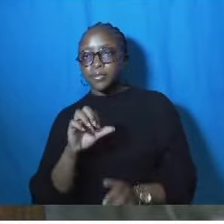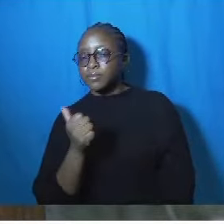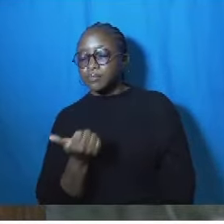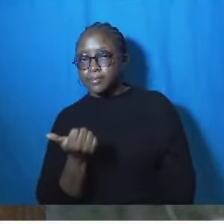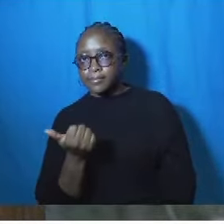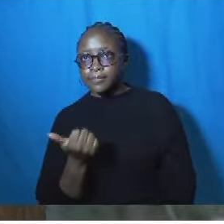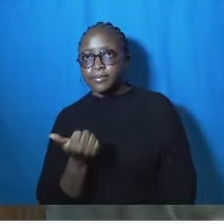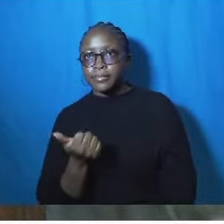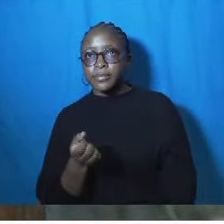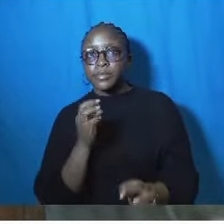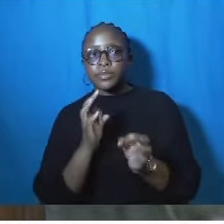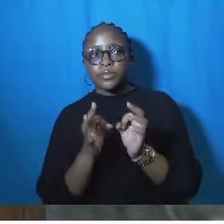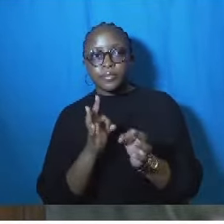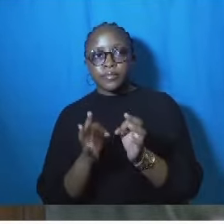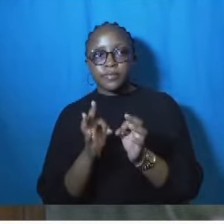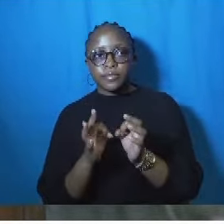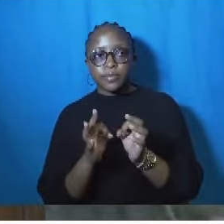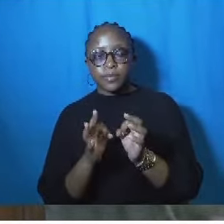person doing that work.